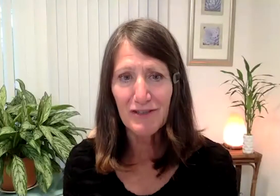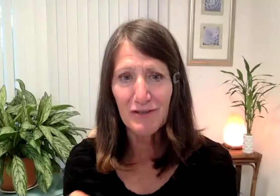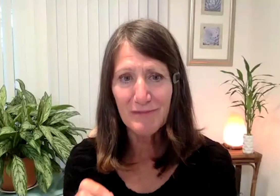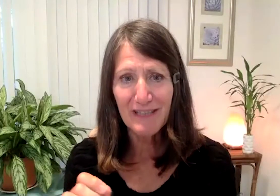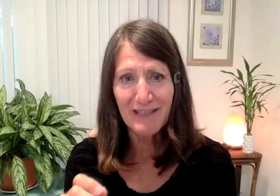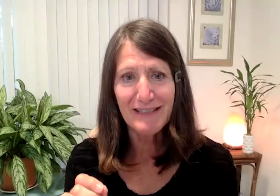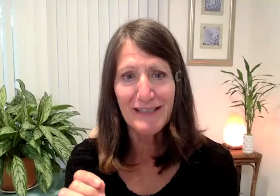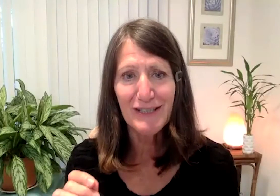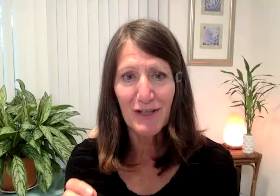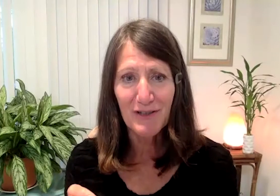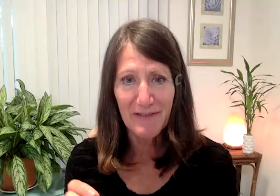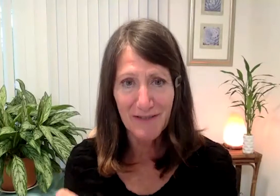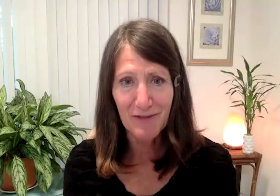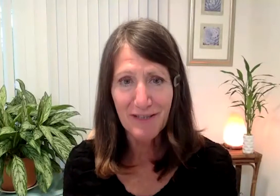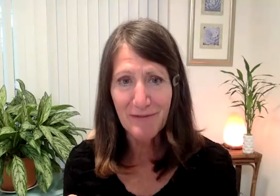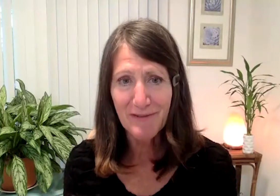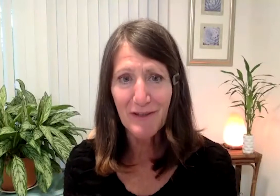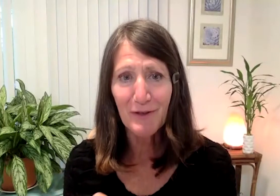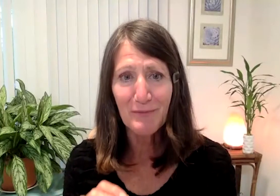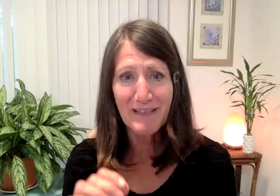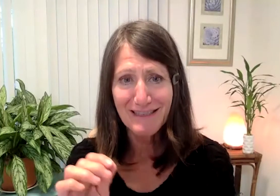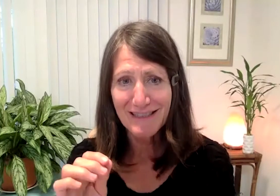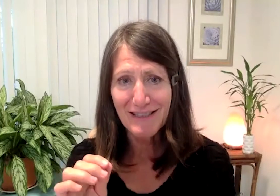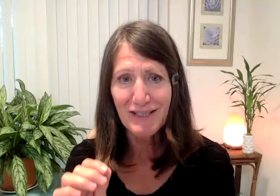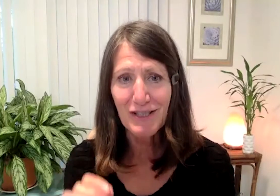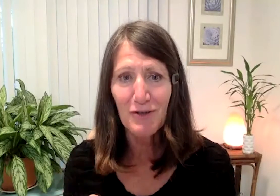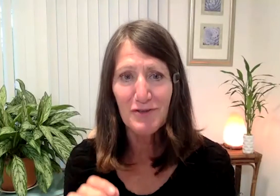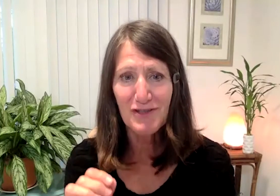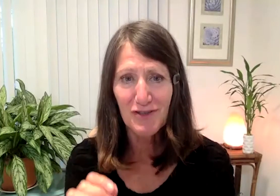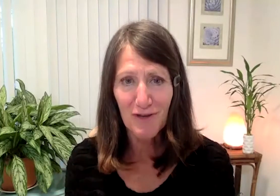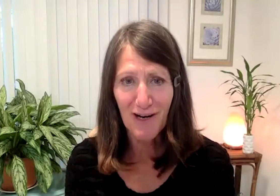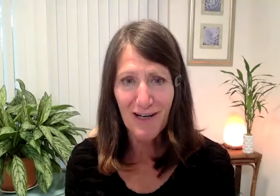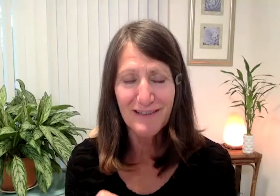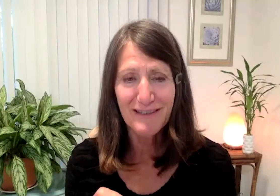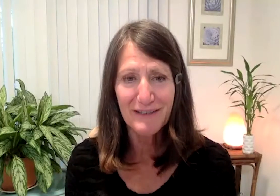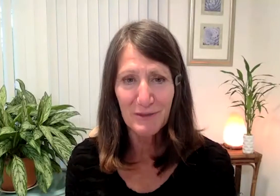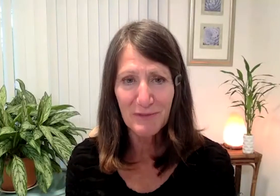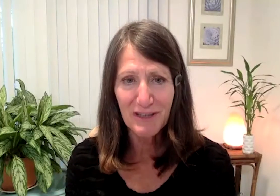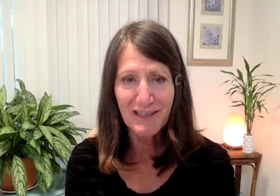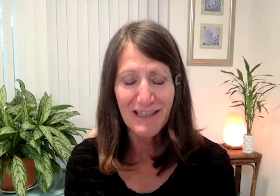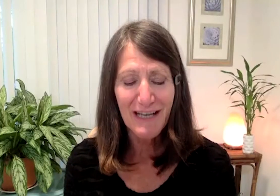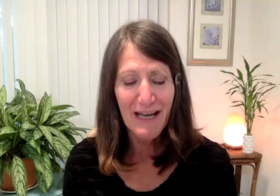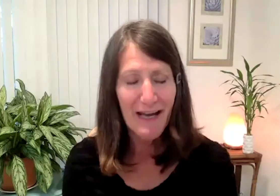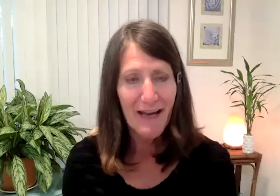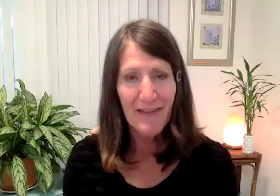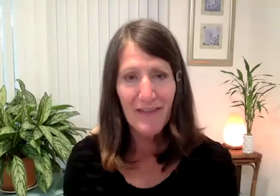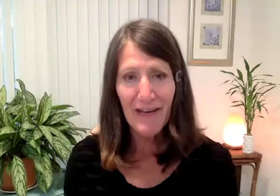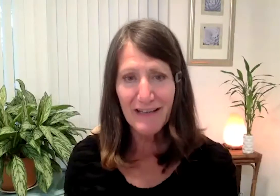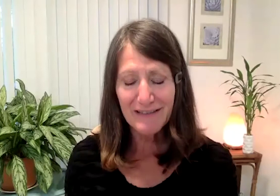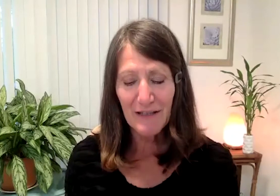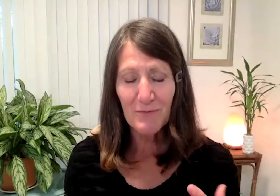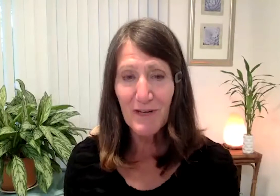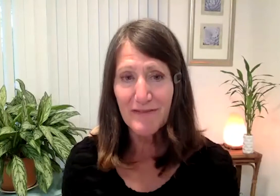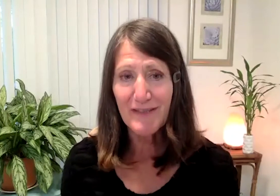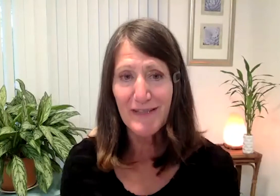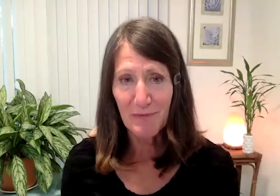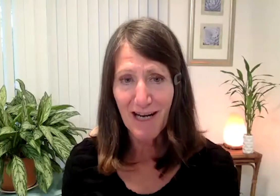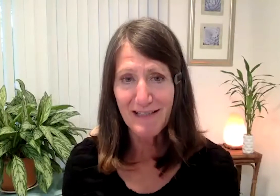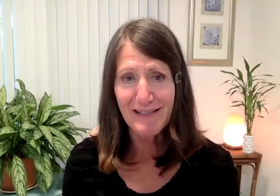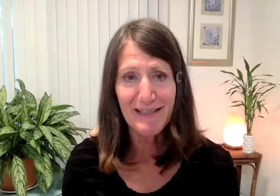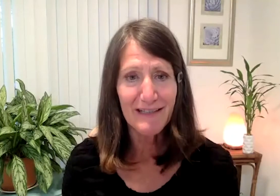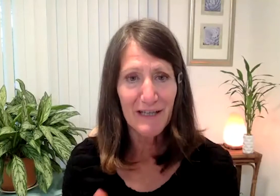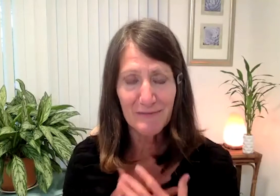to get to, because it's so, if it's okay with you, because it's so strong in your book, that one of